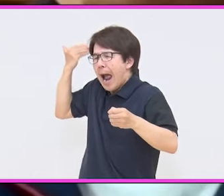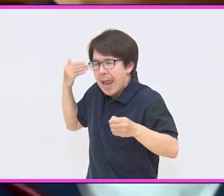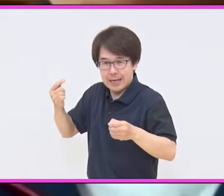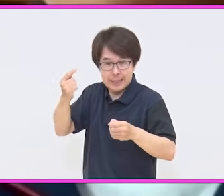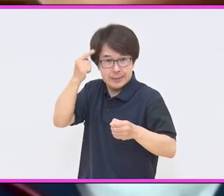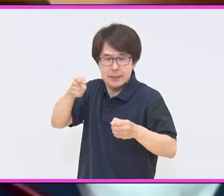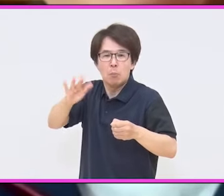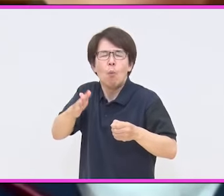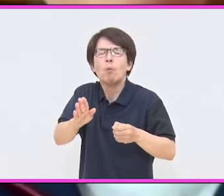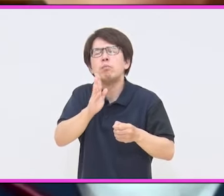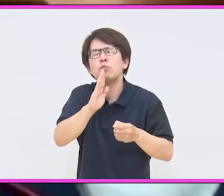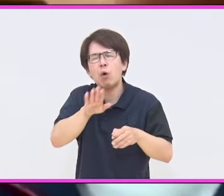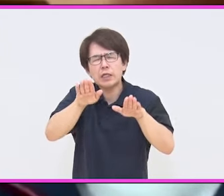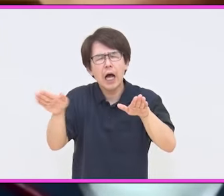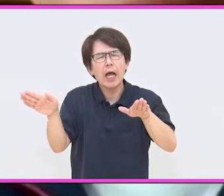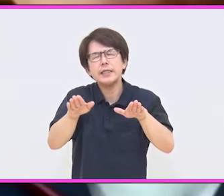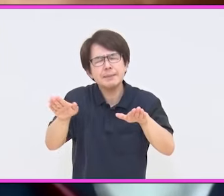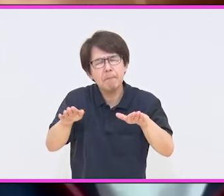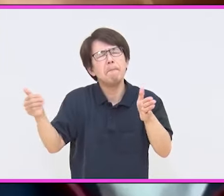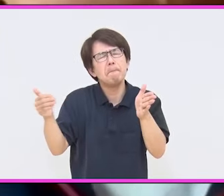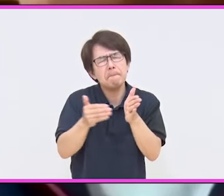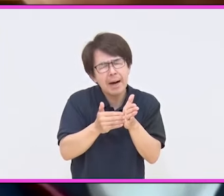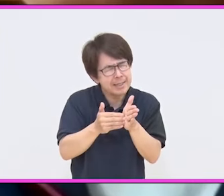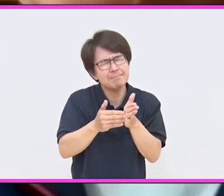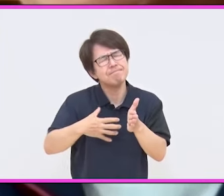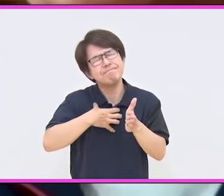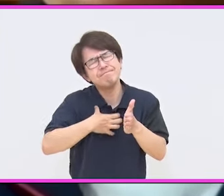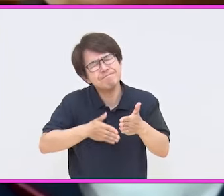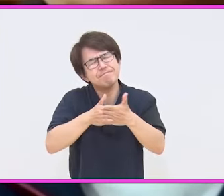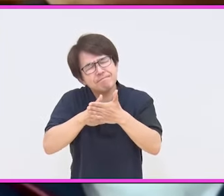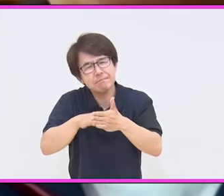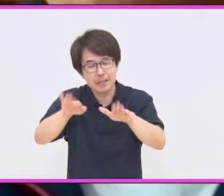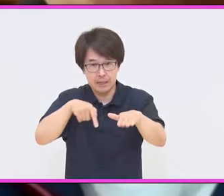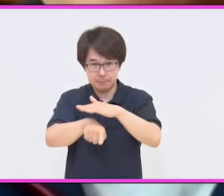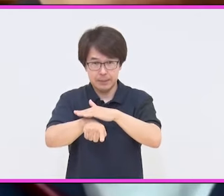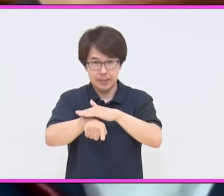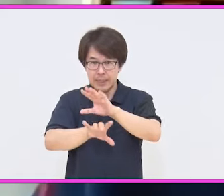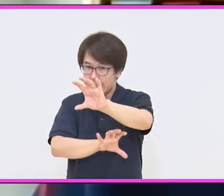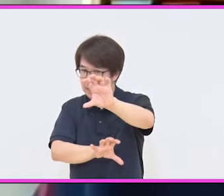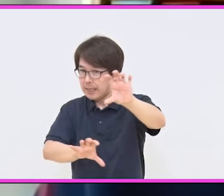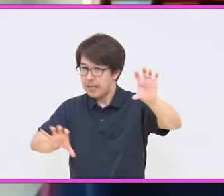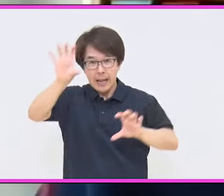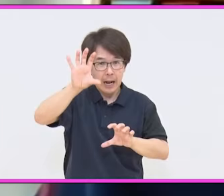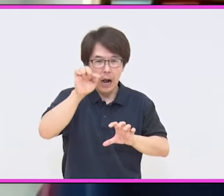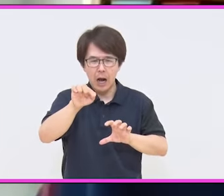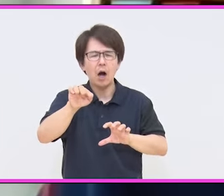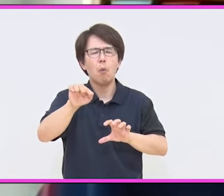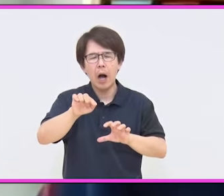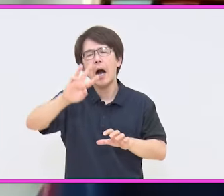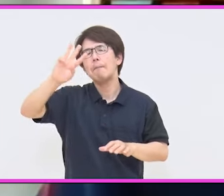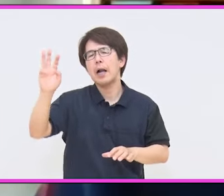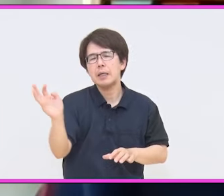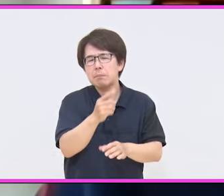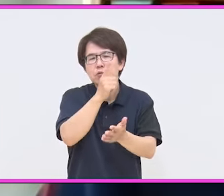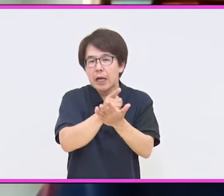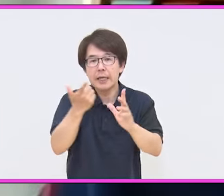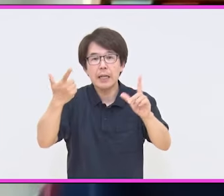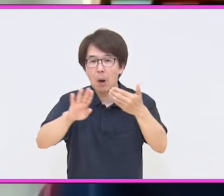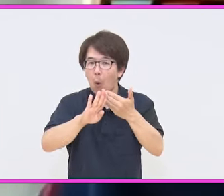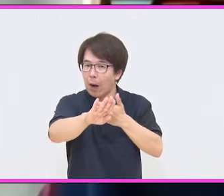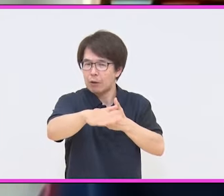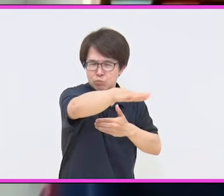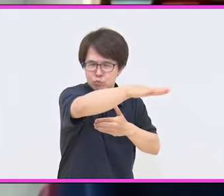quite a short span of time. And I think the changes, not just from the Paralympics, from other areas